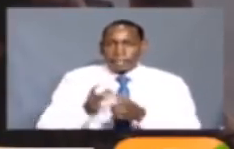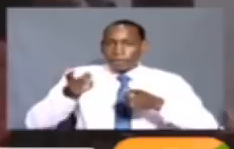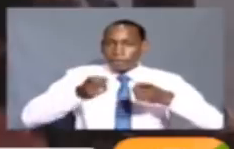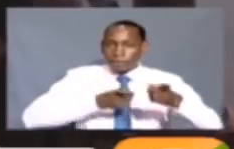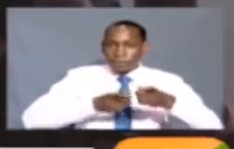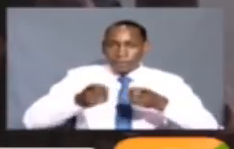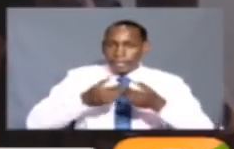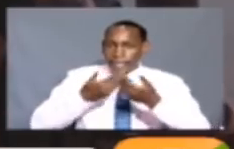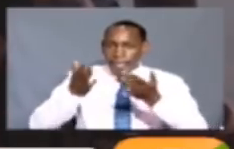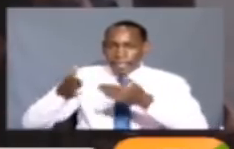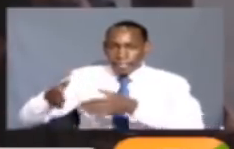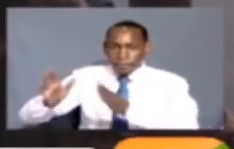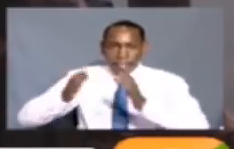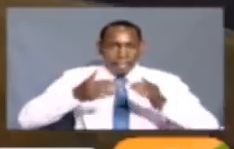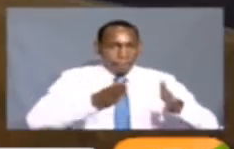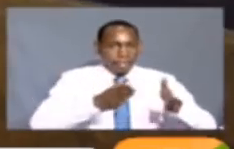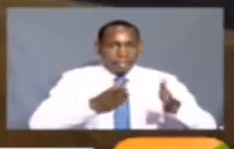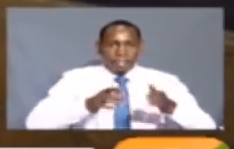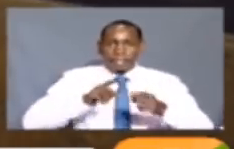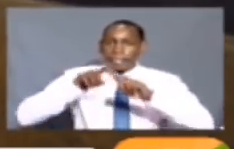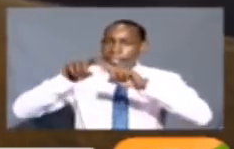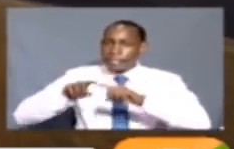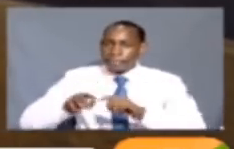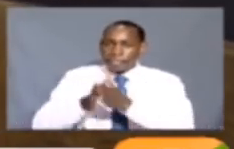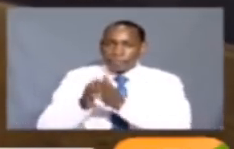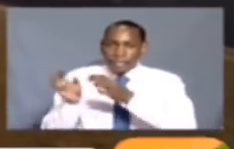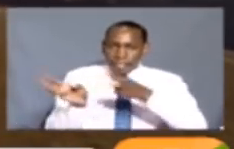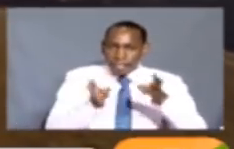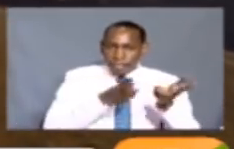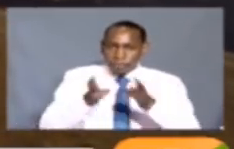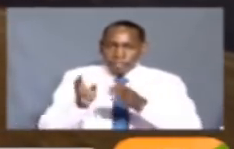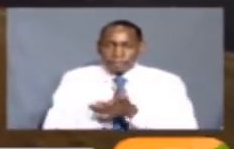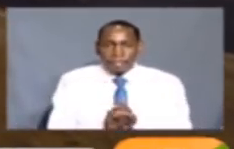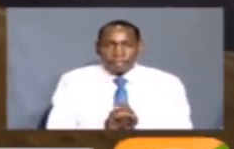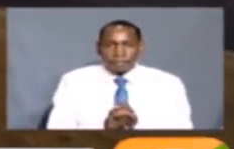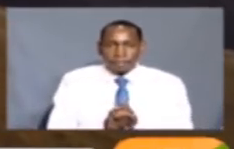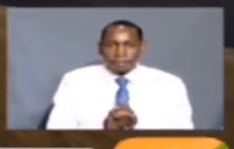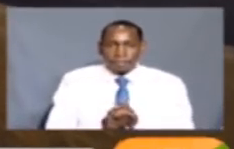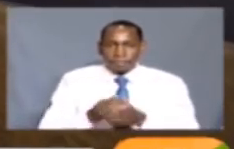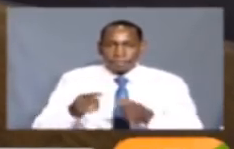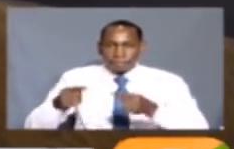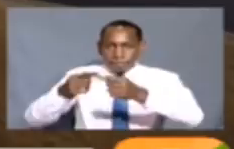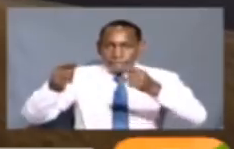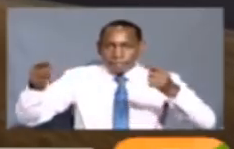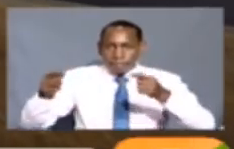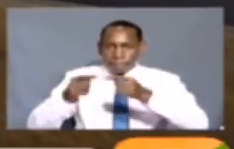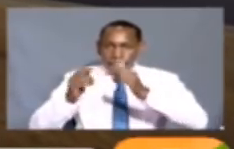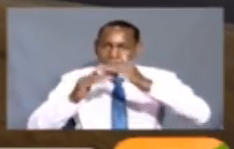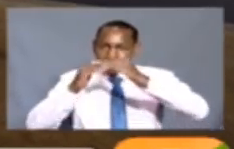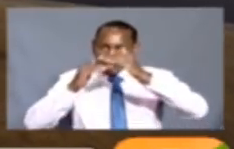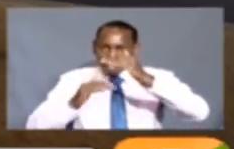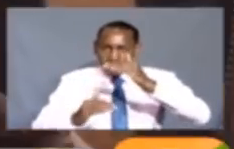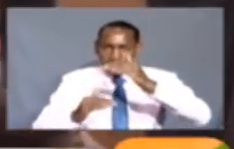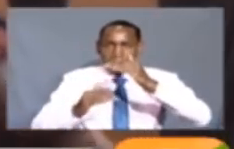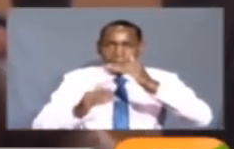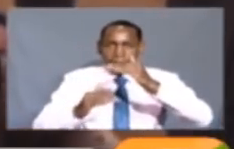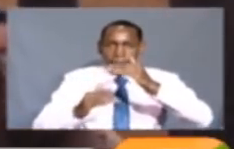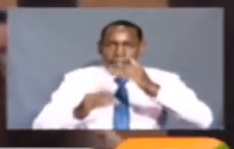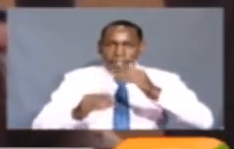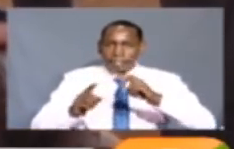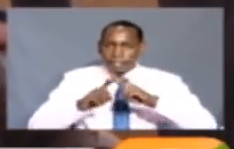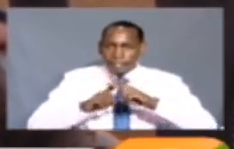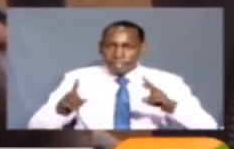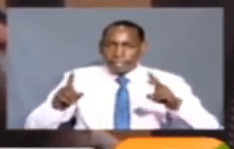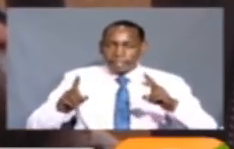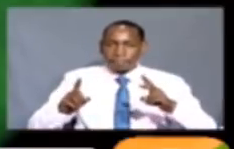in any direction is up to the wind. Suspended in a basket beneath the rainbow-colored canopy, you're off for